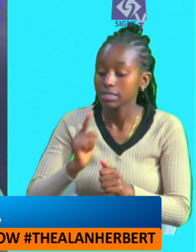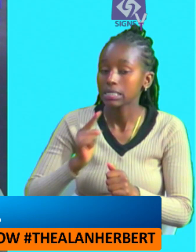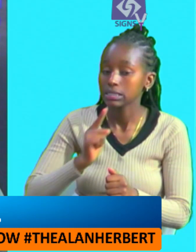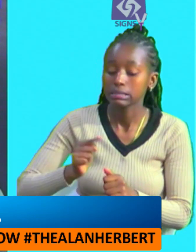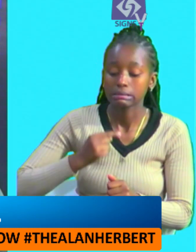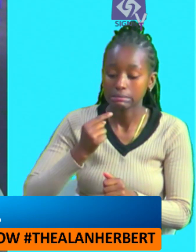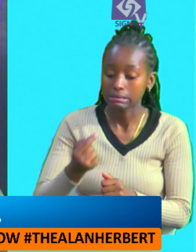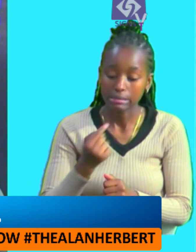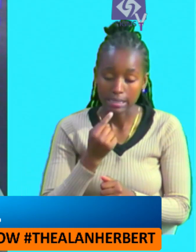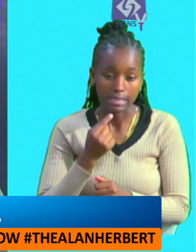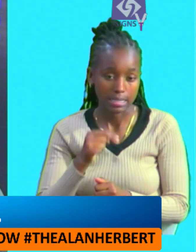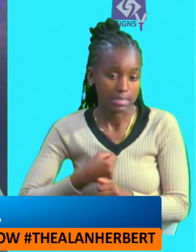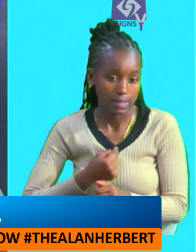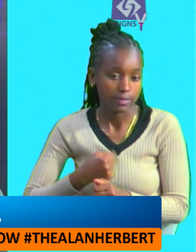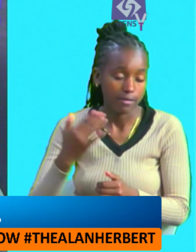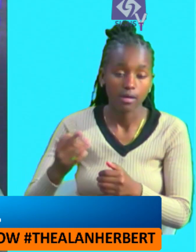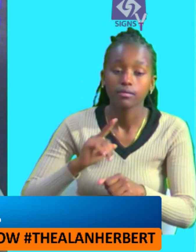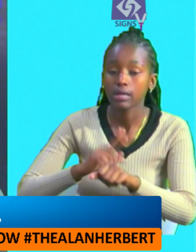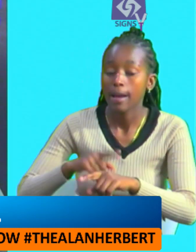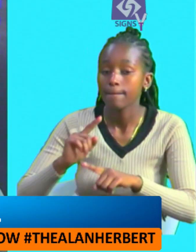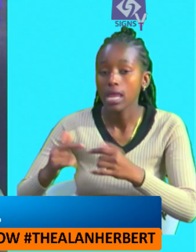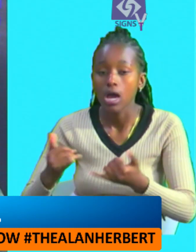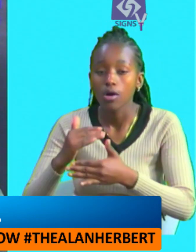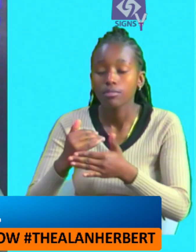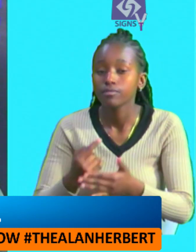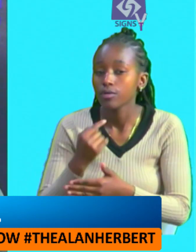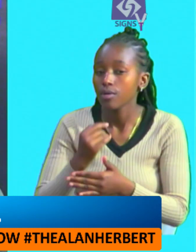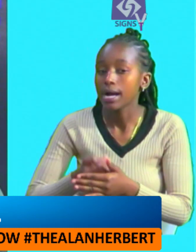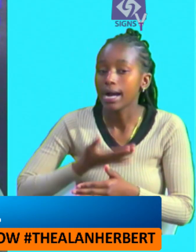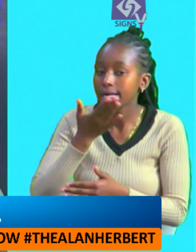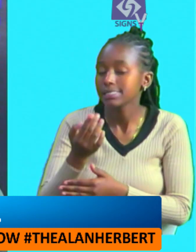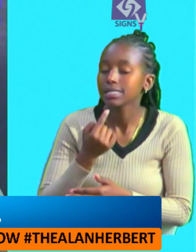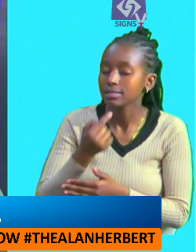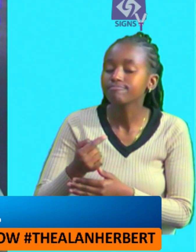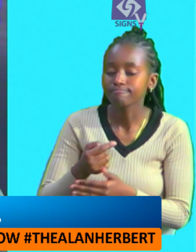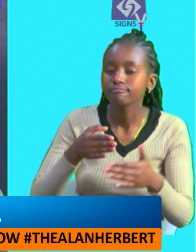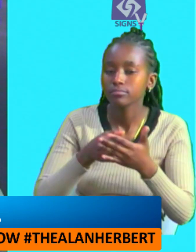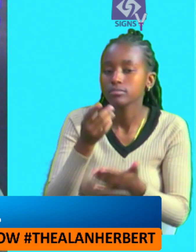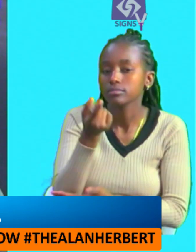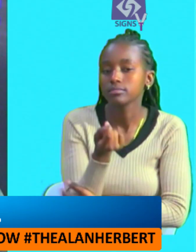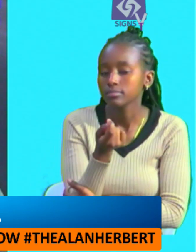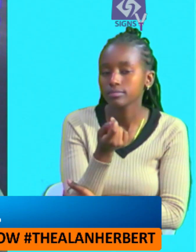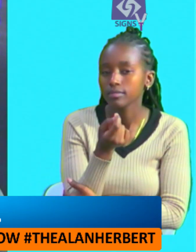from Wanjiro and Ben, they were asking each other. They were talking about